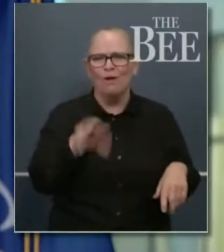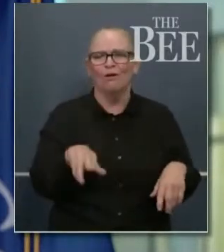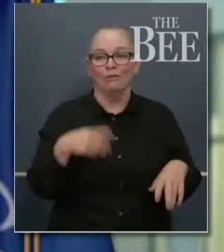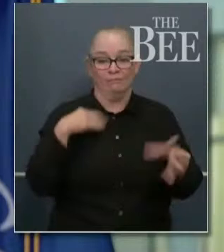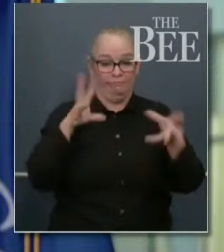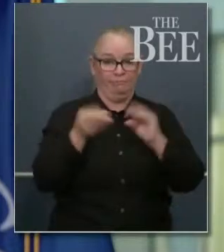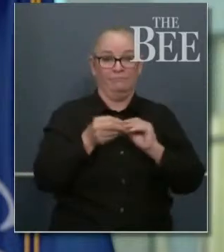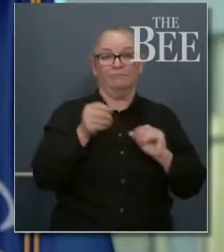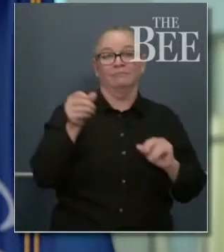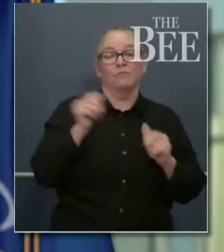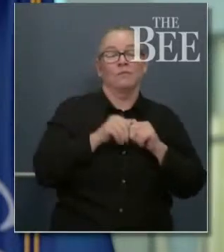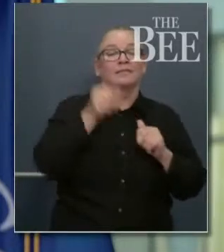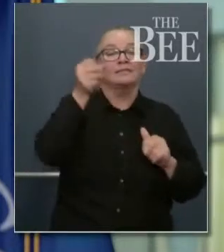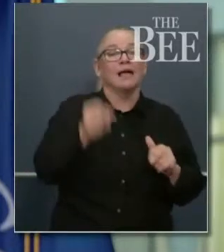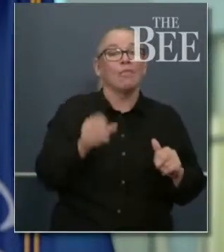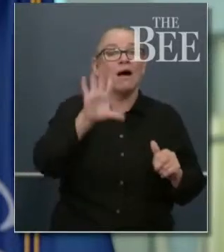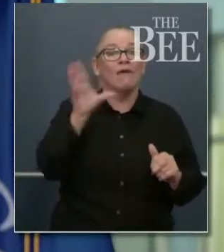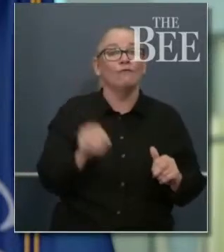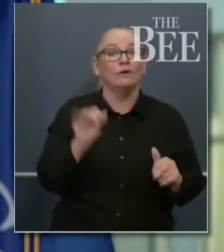the Vice Chancellor of,